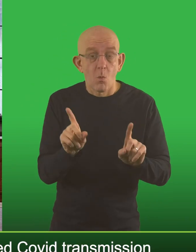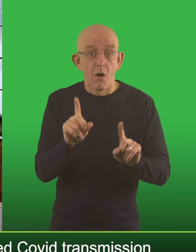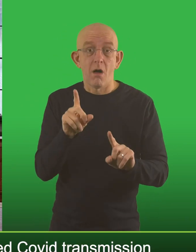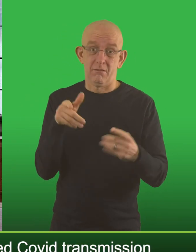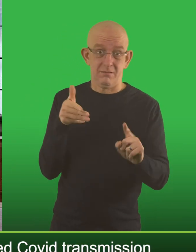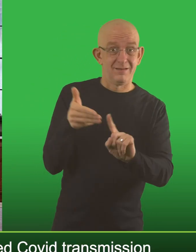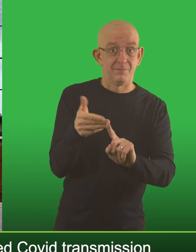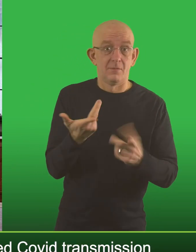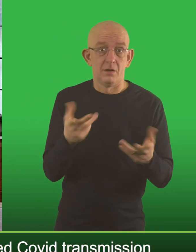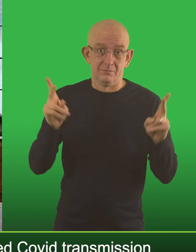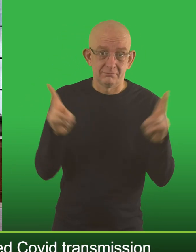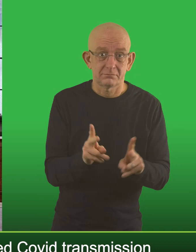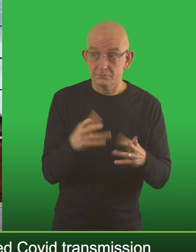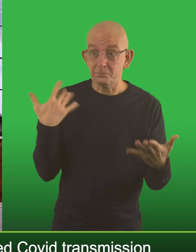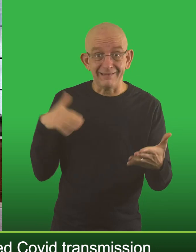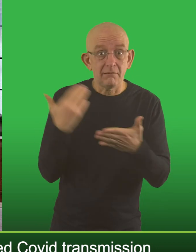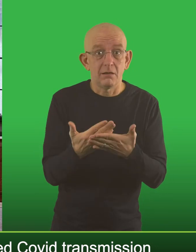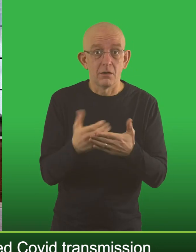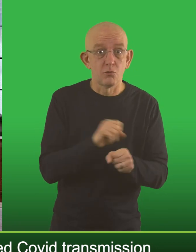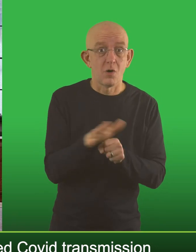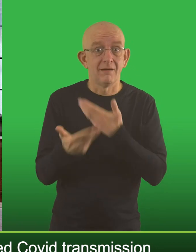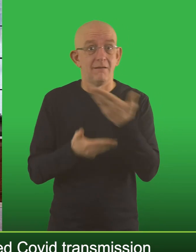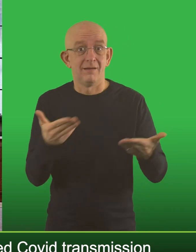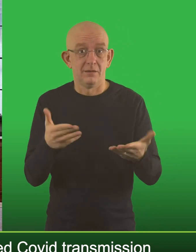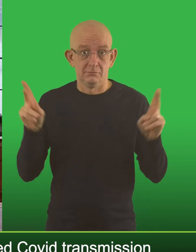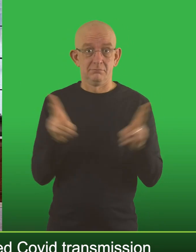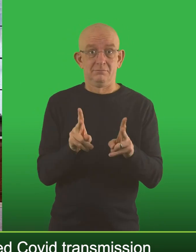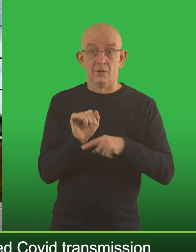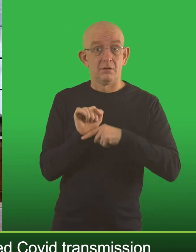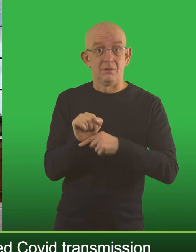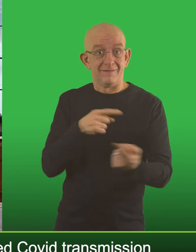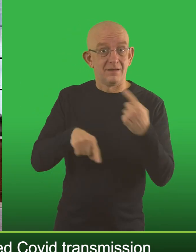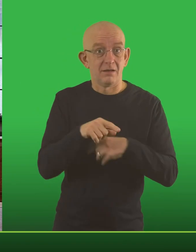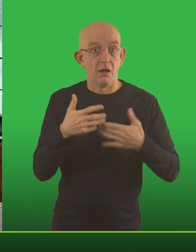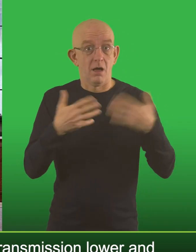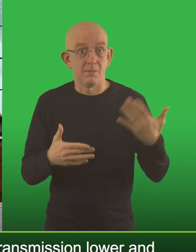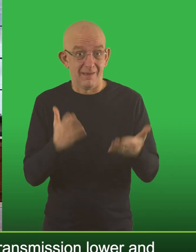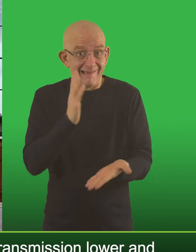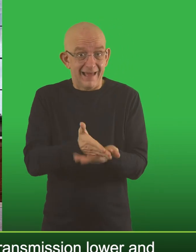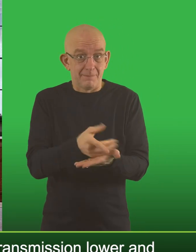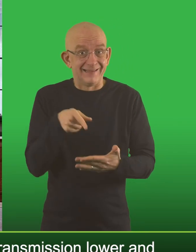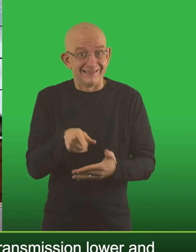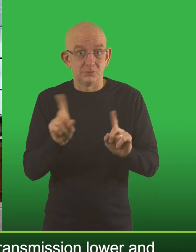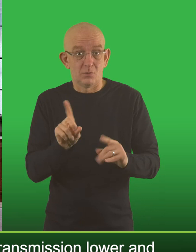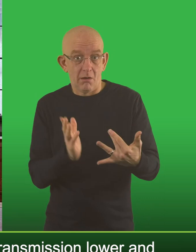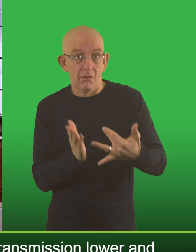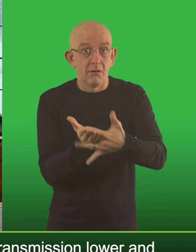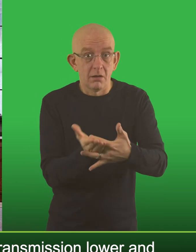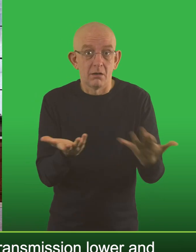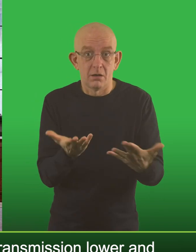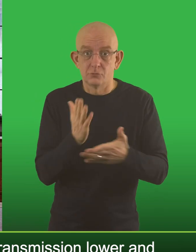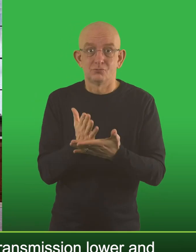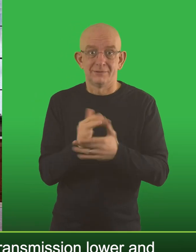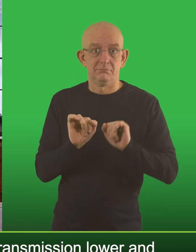has definitively reduced COVID transmission and has definitively protected people from harm, and arguably it's an intervention that